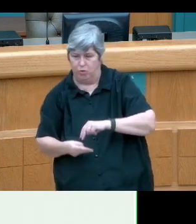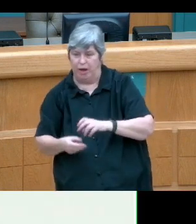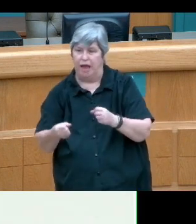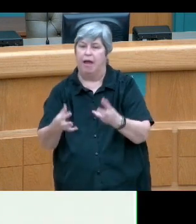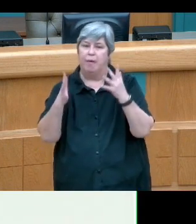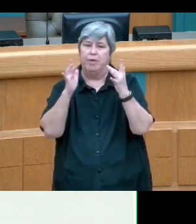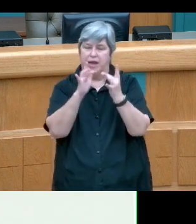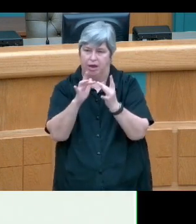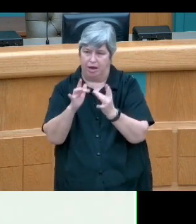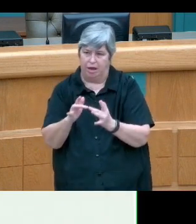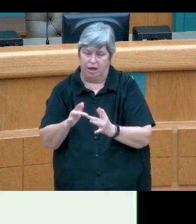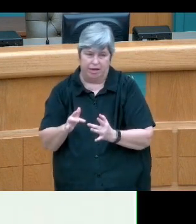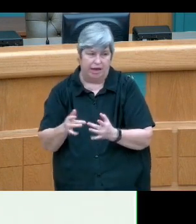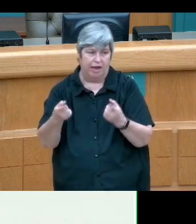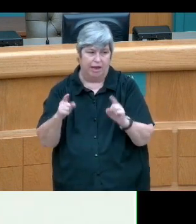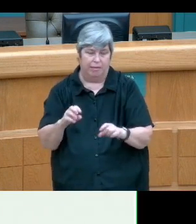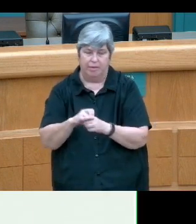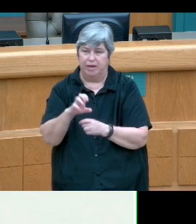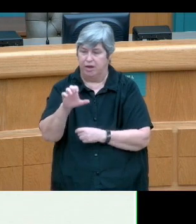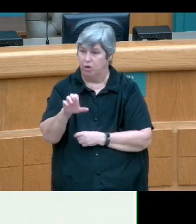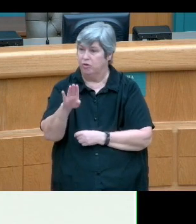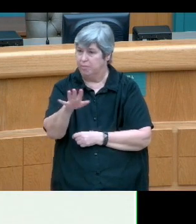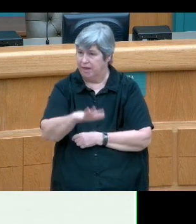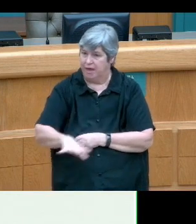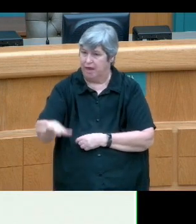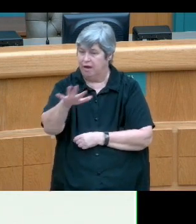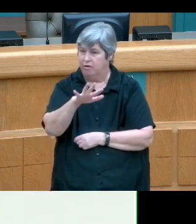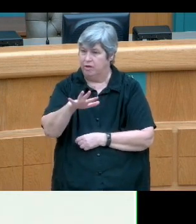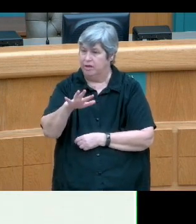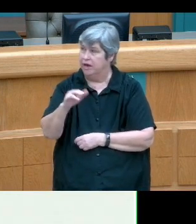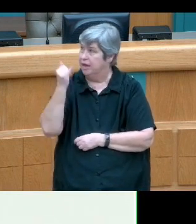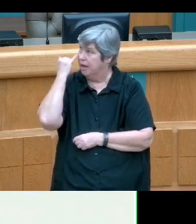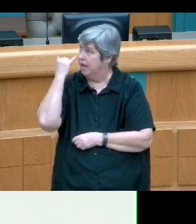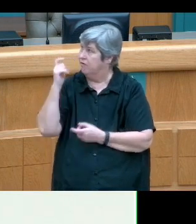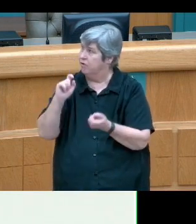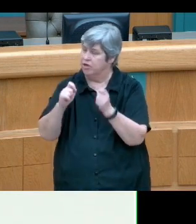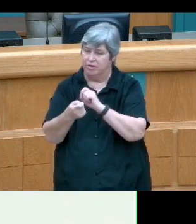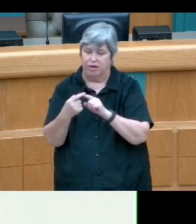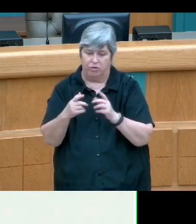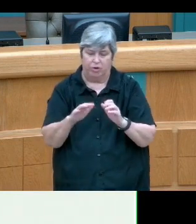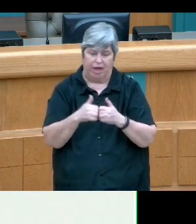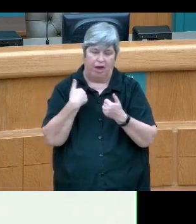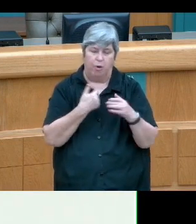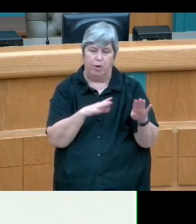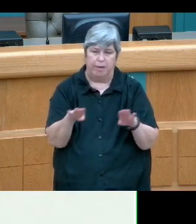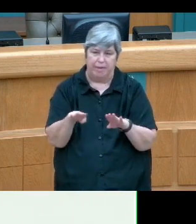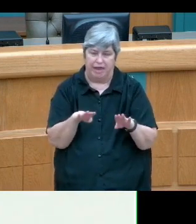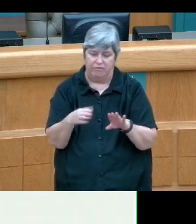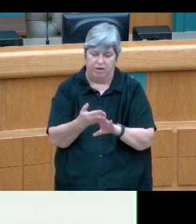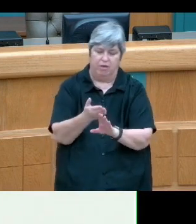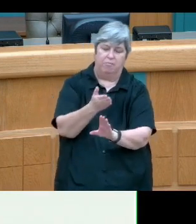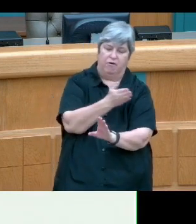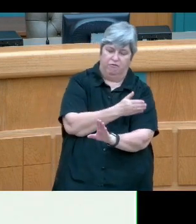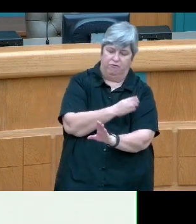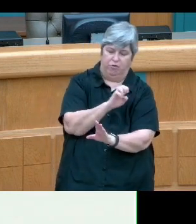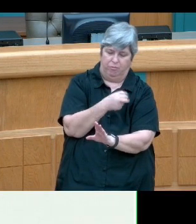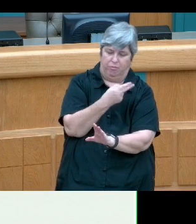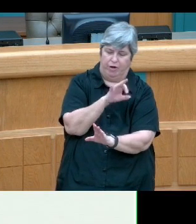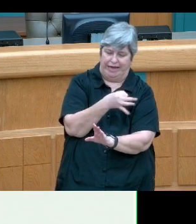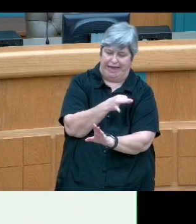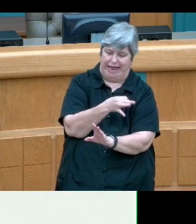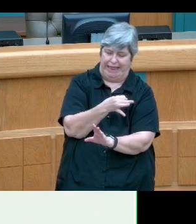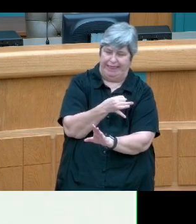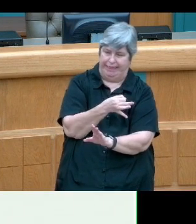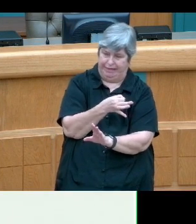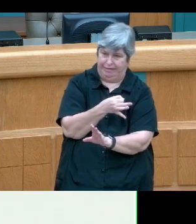of contacts in the coastal bend area when we rescaled to how we were behaving before March 9th,